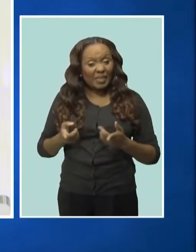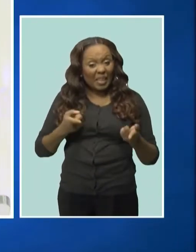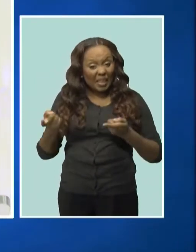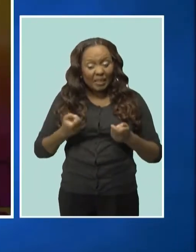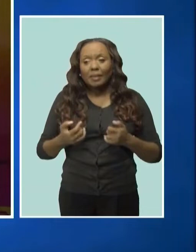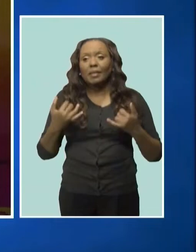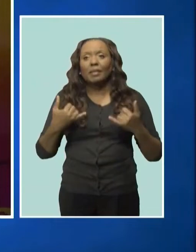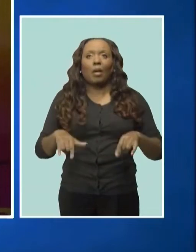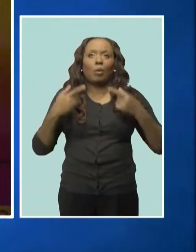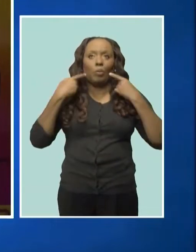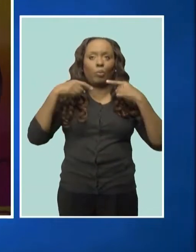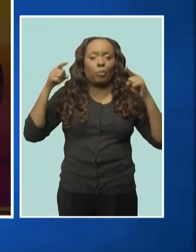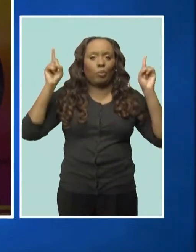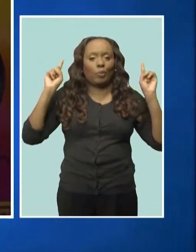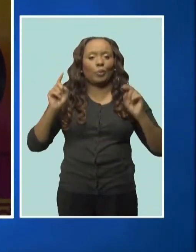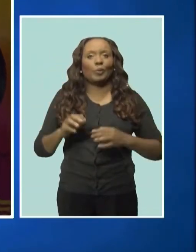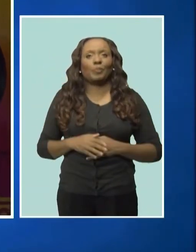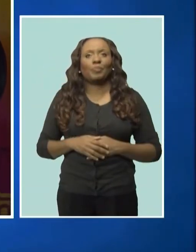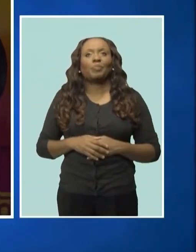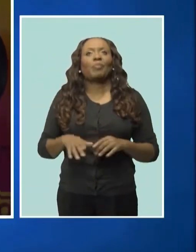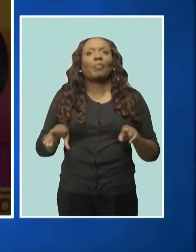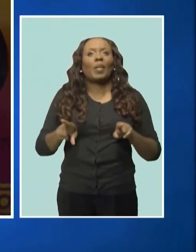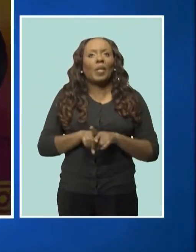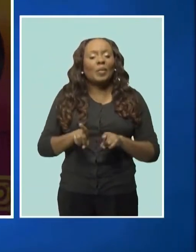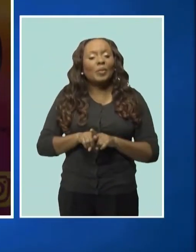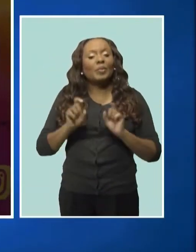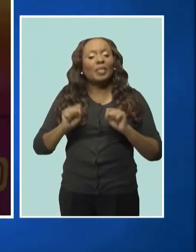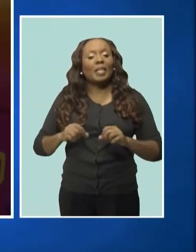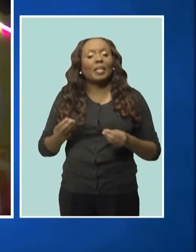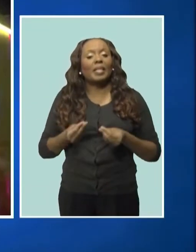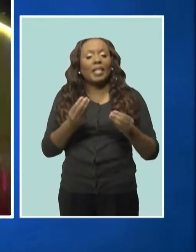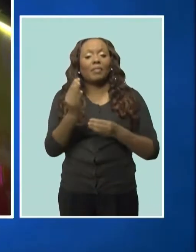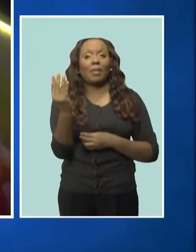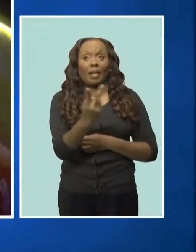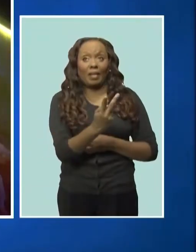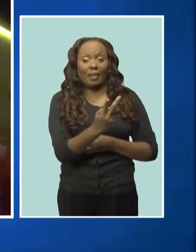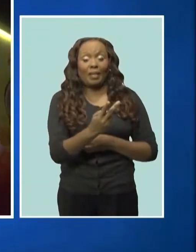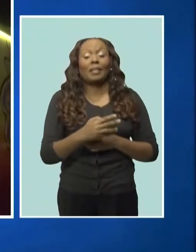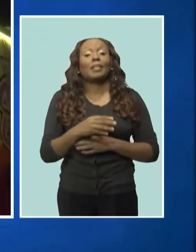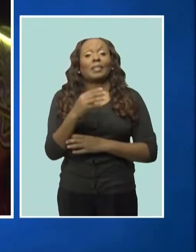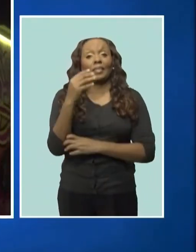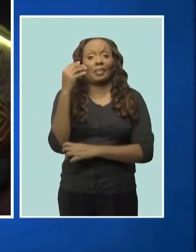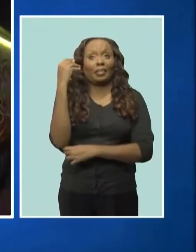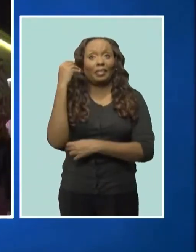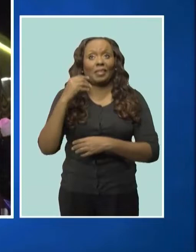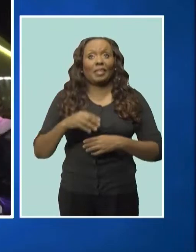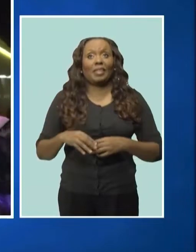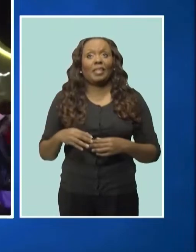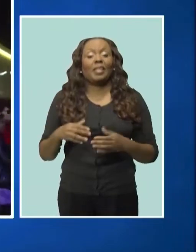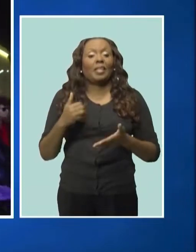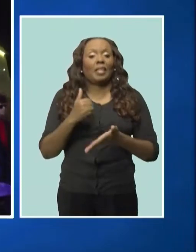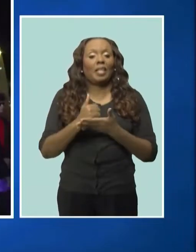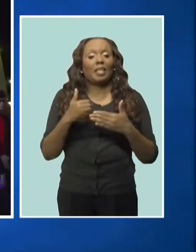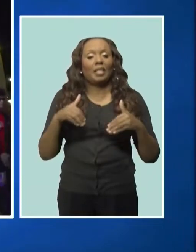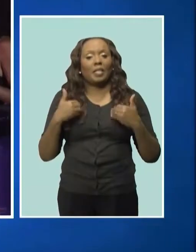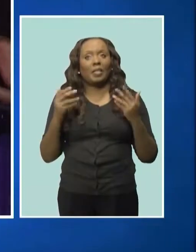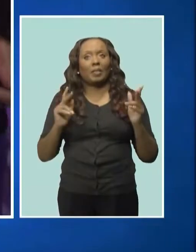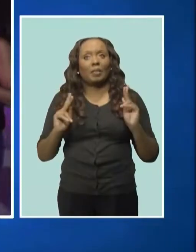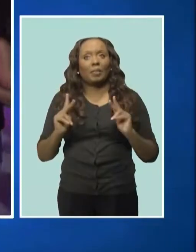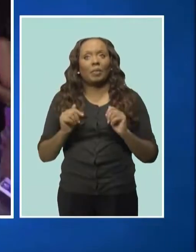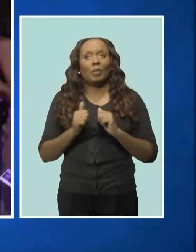taken off. There's also a give-back element to the business, and the young entrepreneur has already assisted young persons with medical